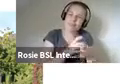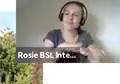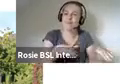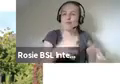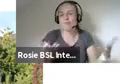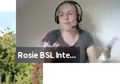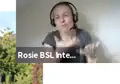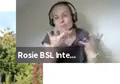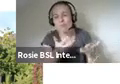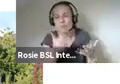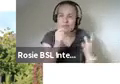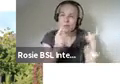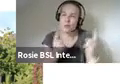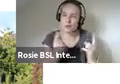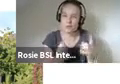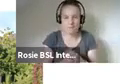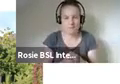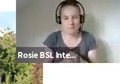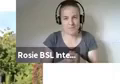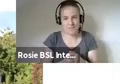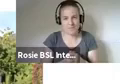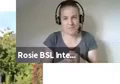also